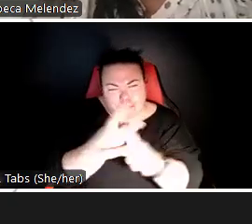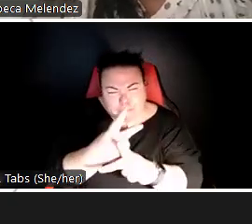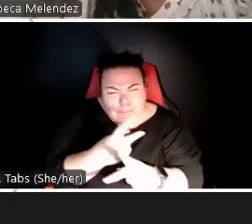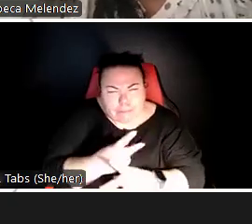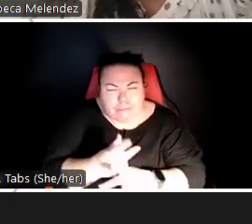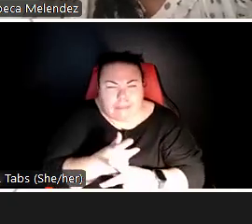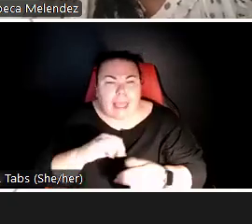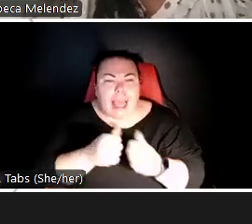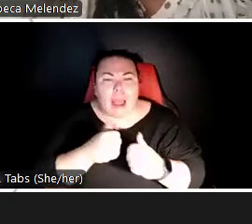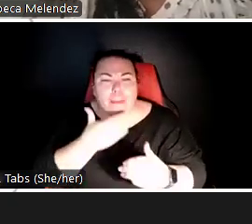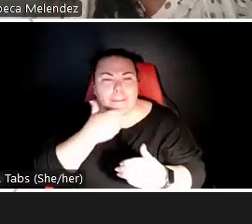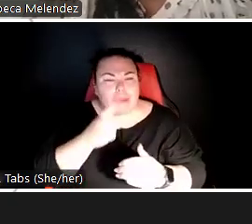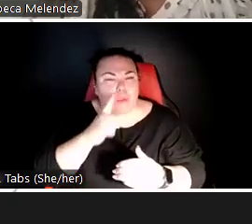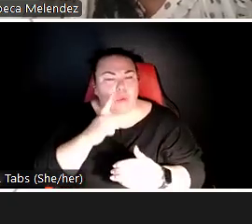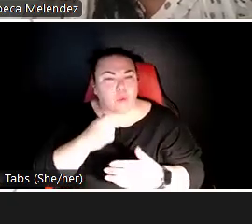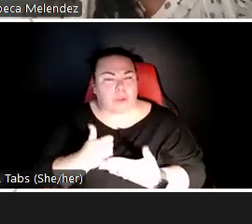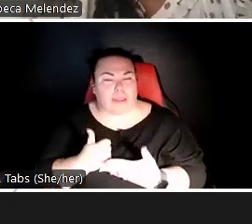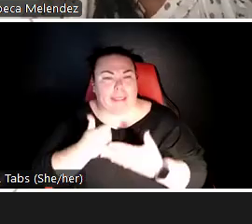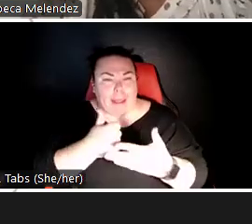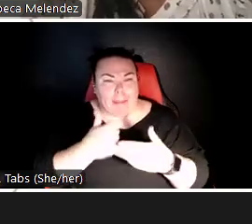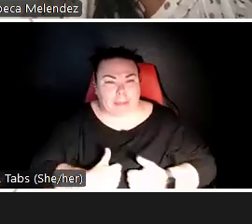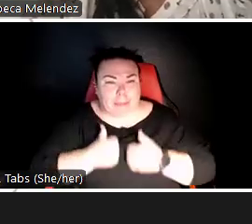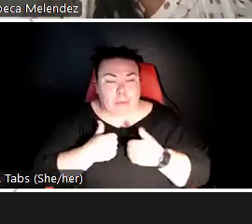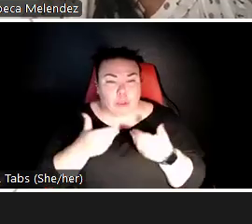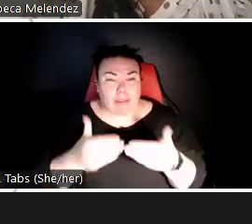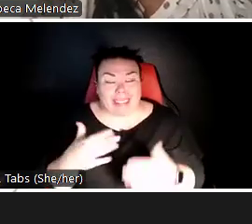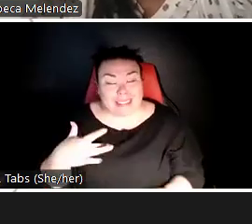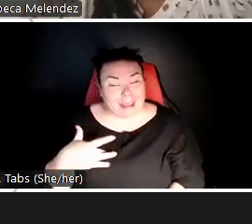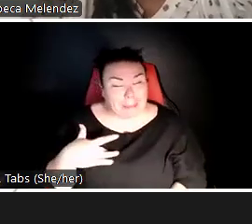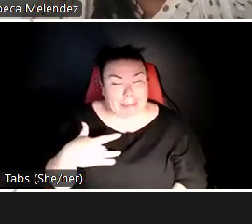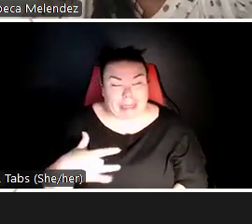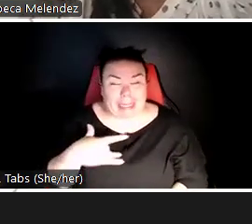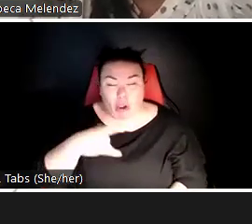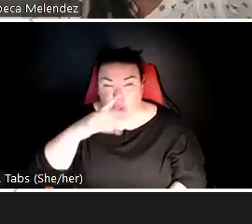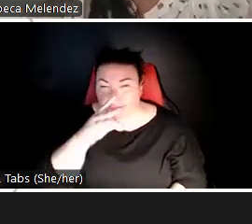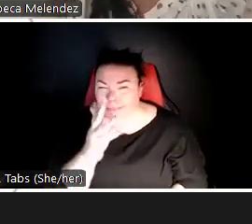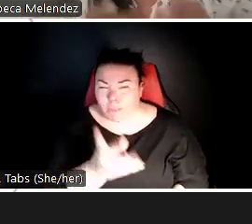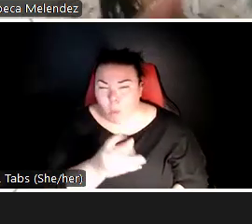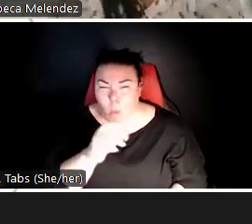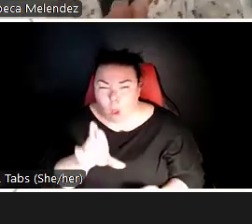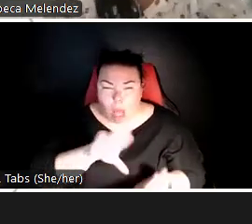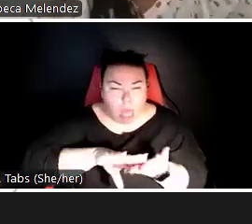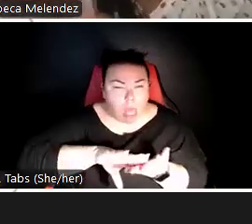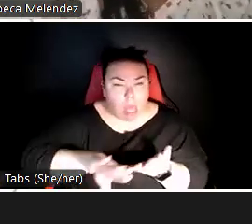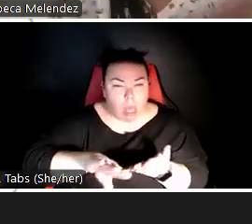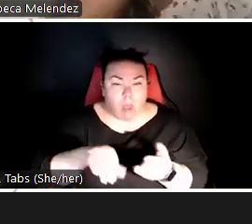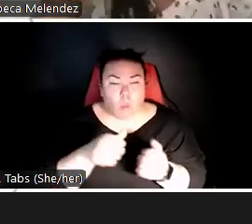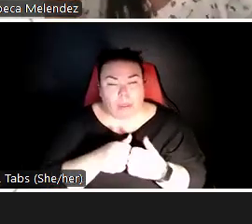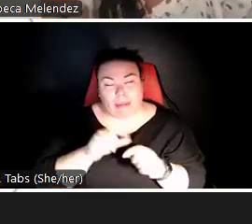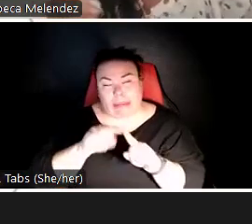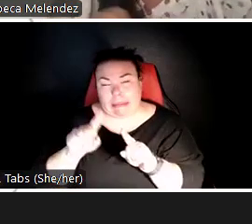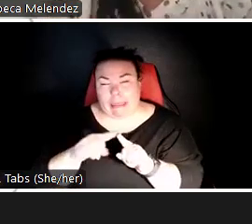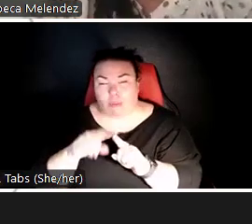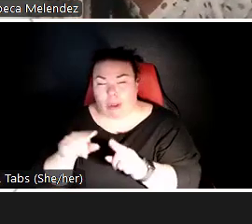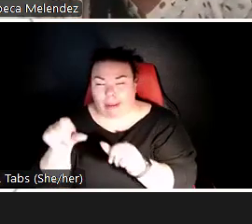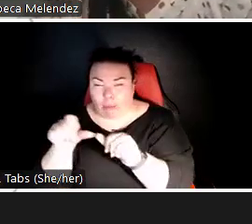to serve survivors who are often overlooked and underserved in other areas. So I'm not going to get